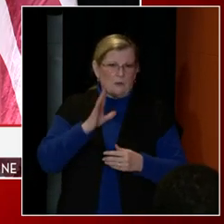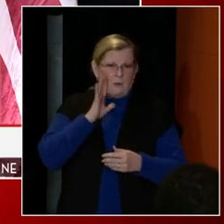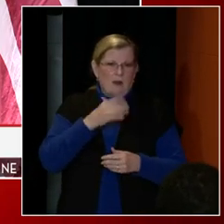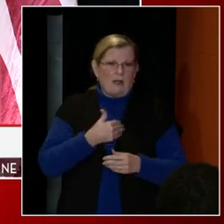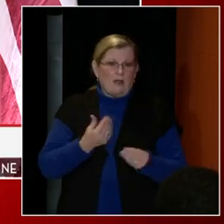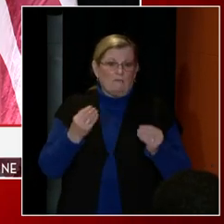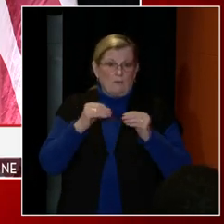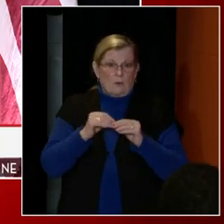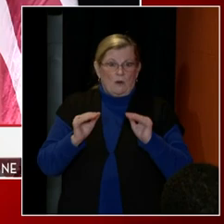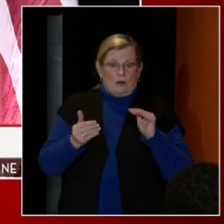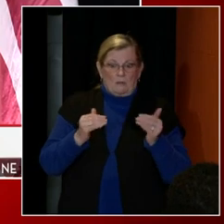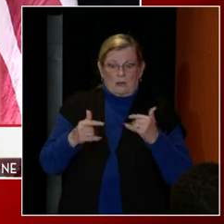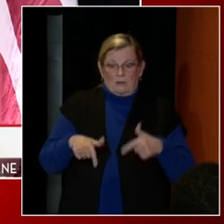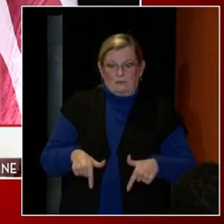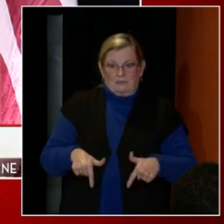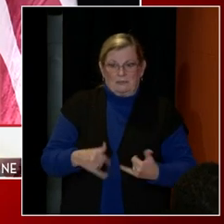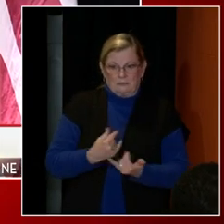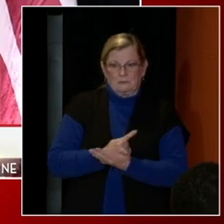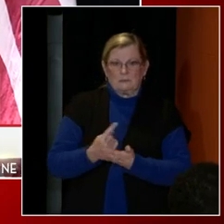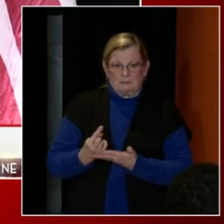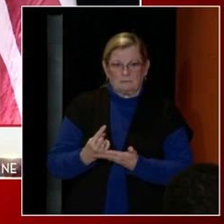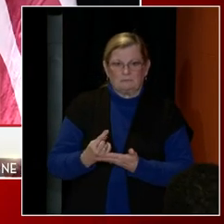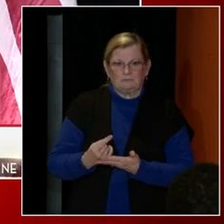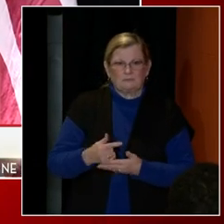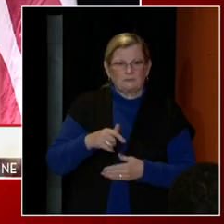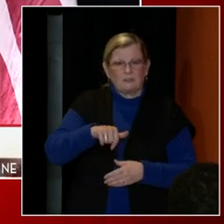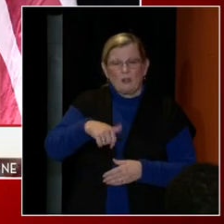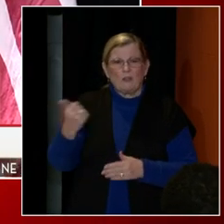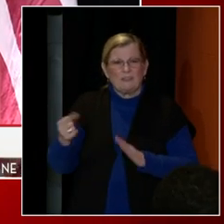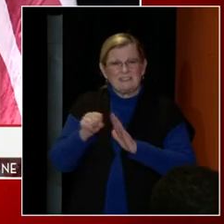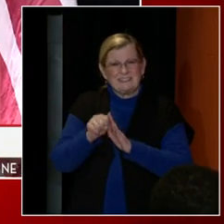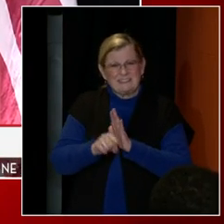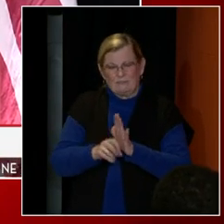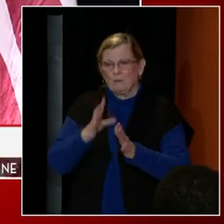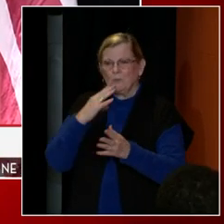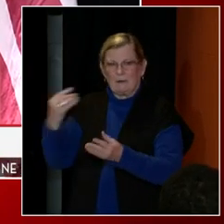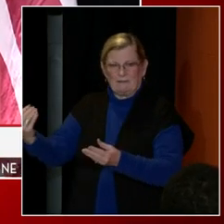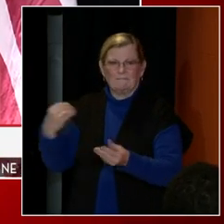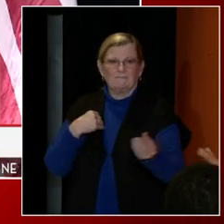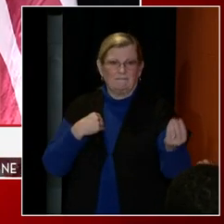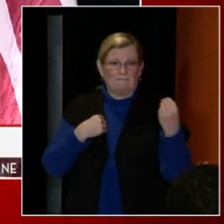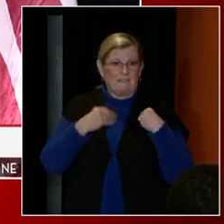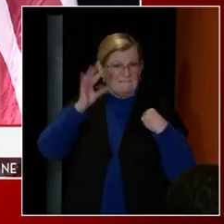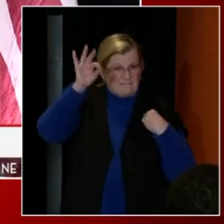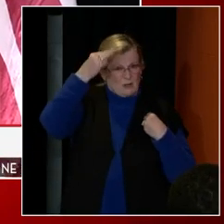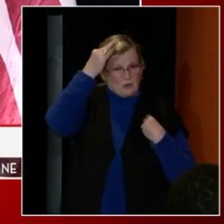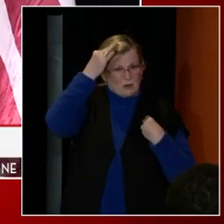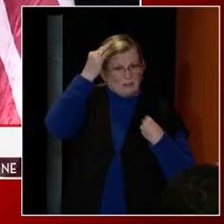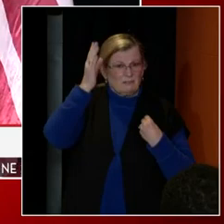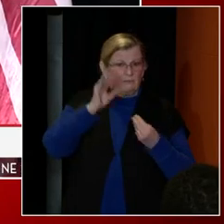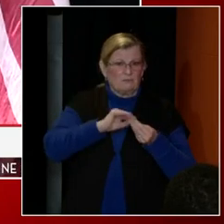that transfer from the other states. But the federal number we will receive is 4,875 doses.